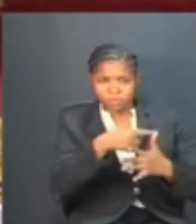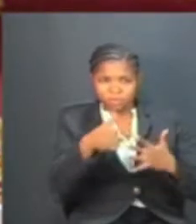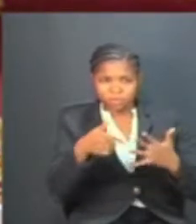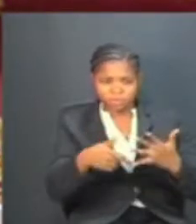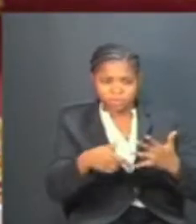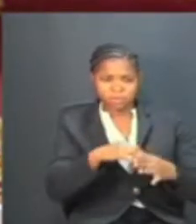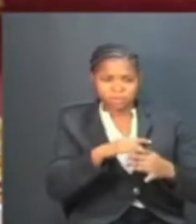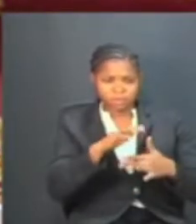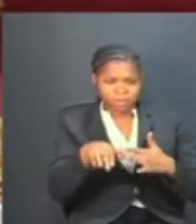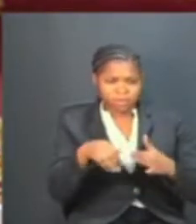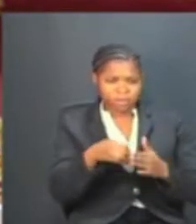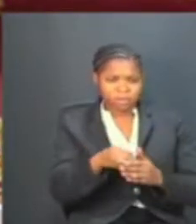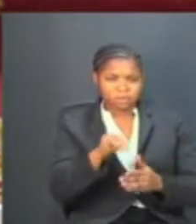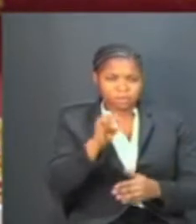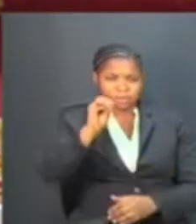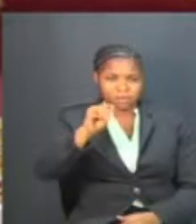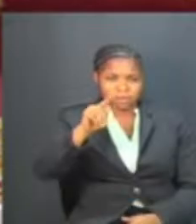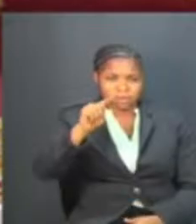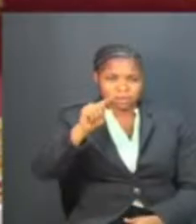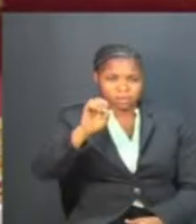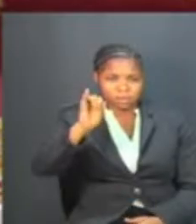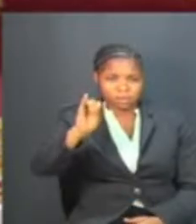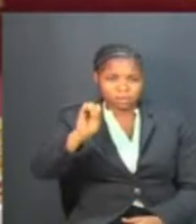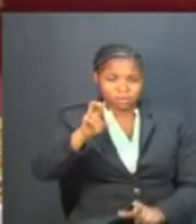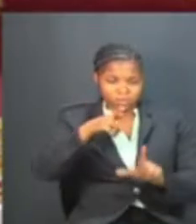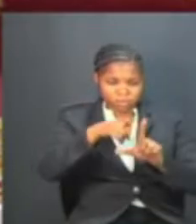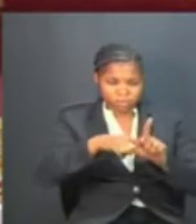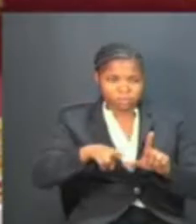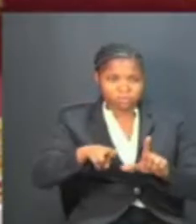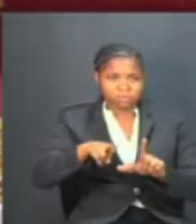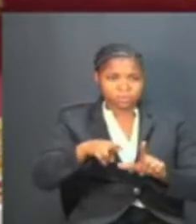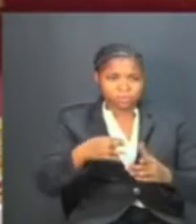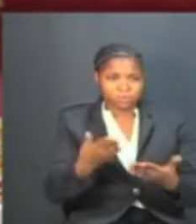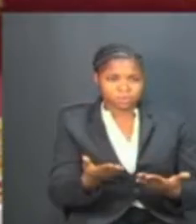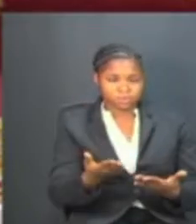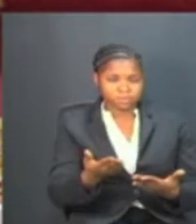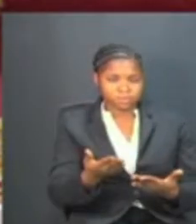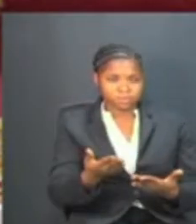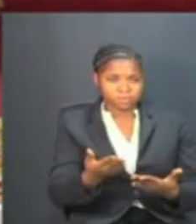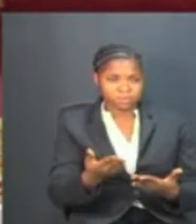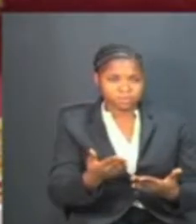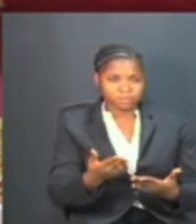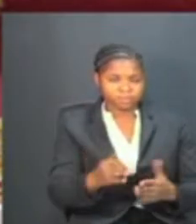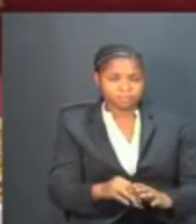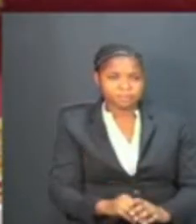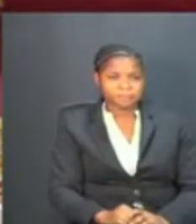region. The above roads are feeder roads, all